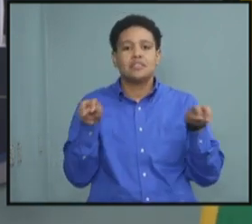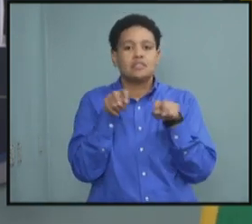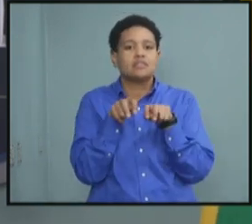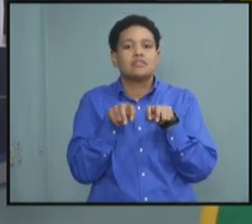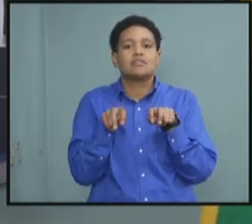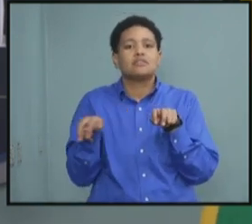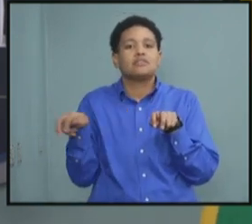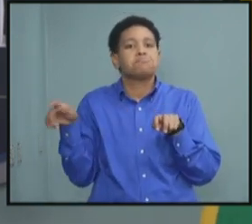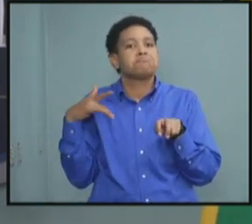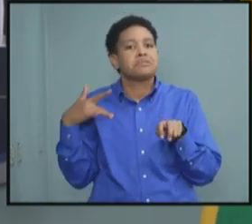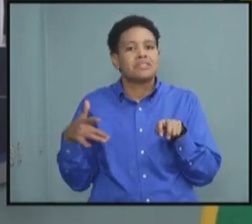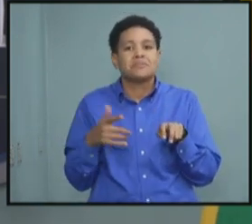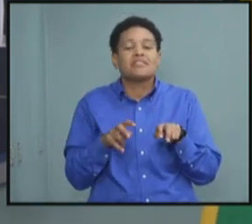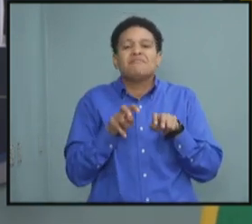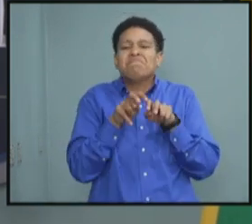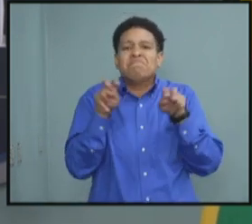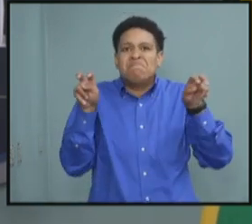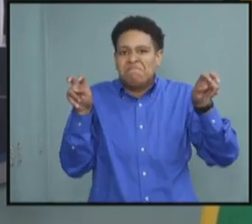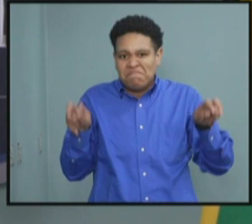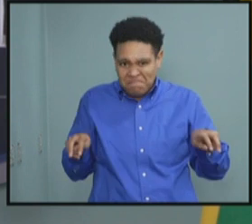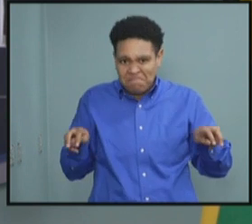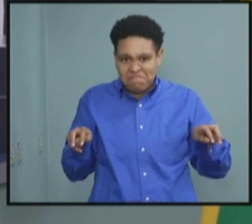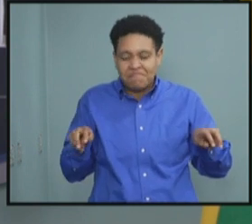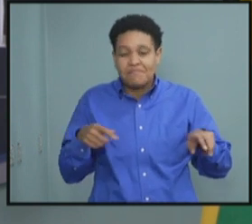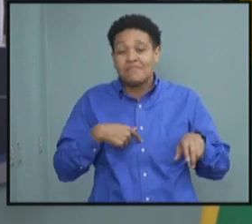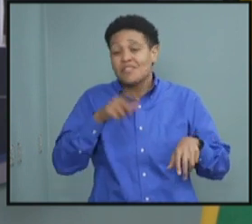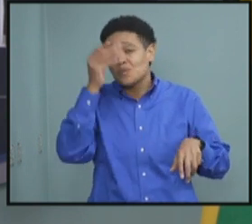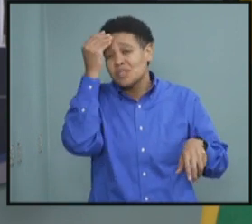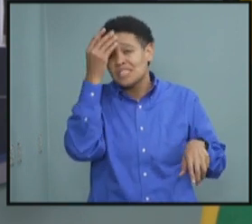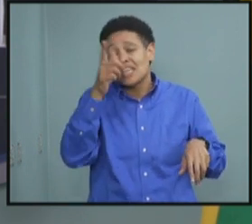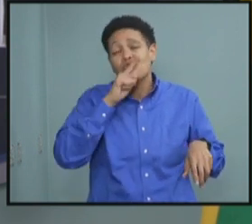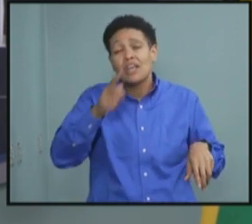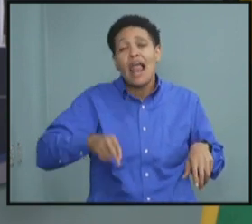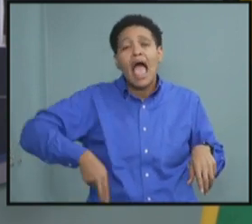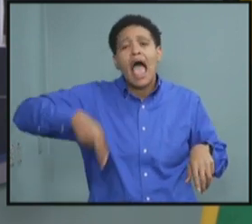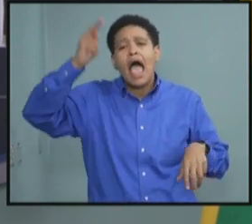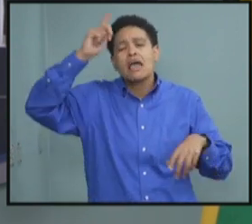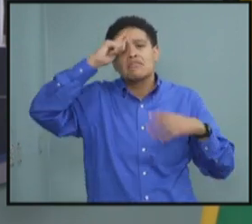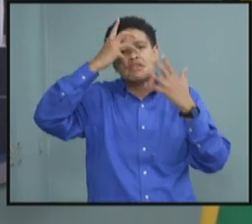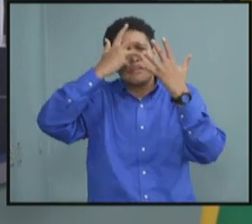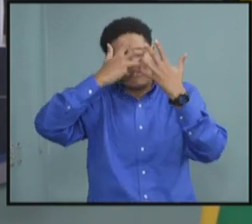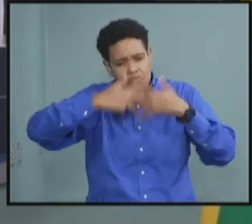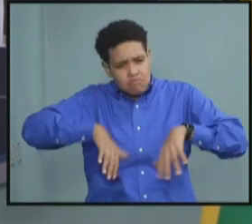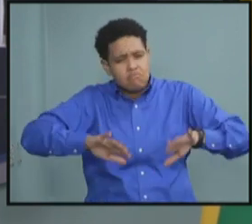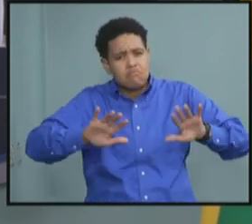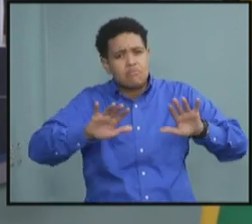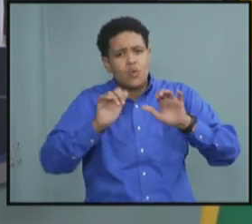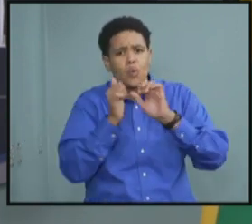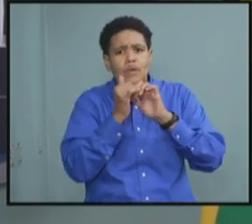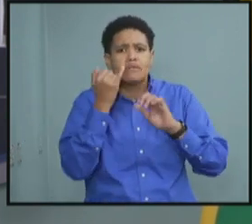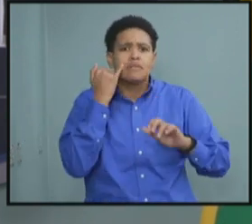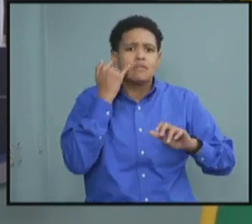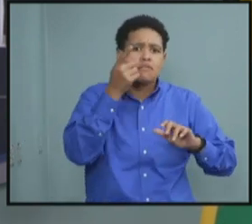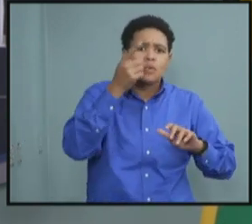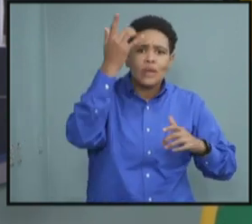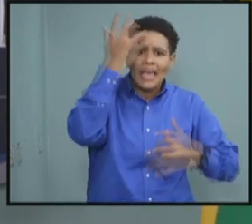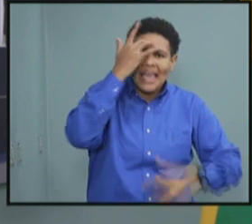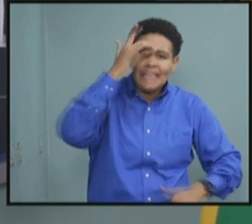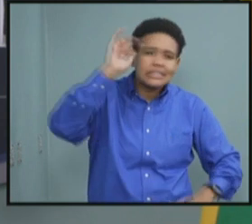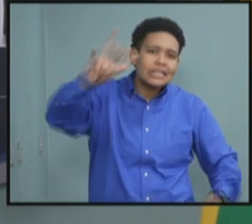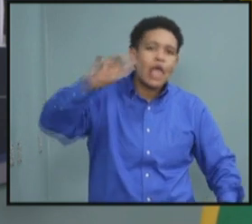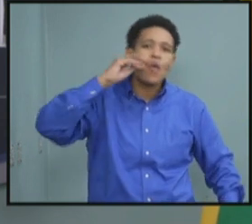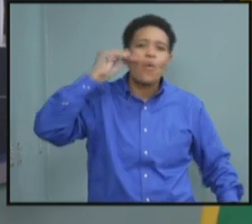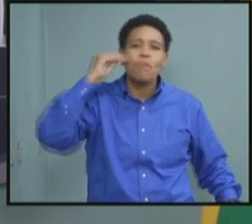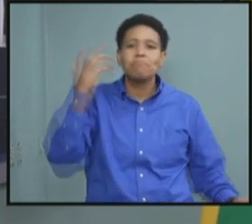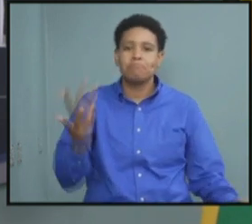is I would say, however, a high compliance with if you are ill, stay at